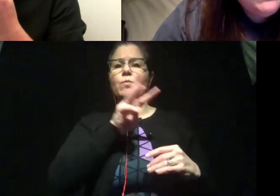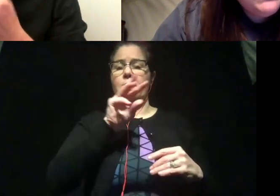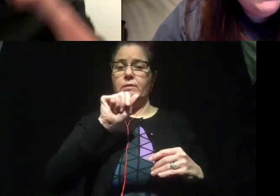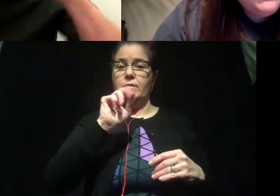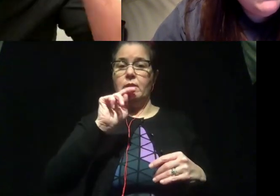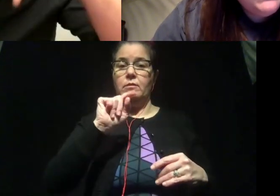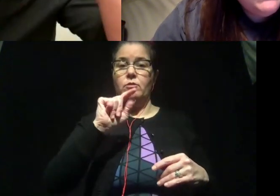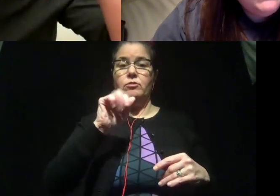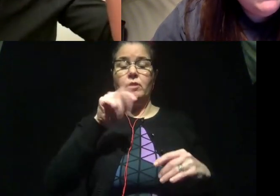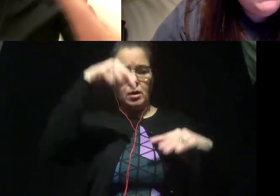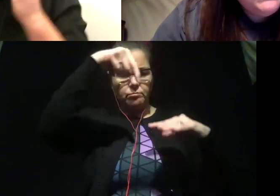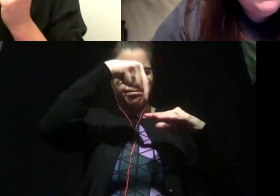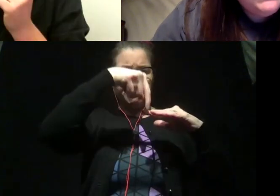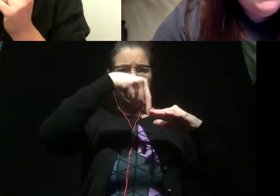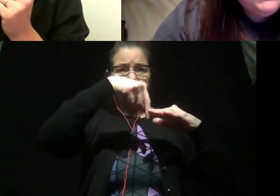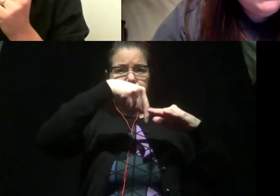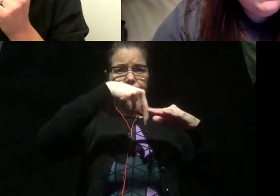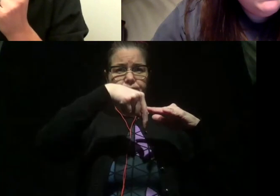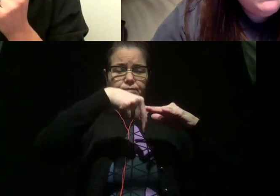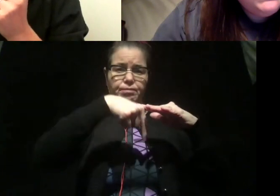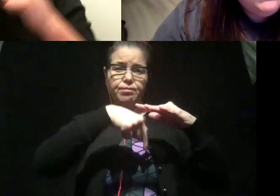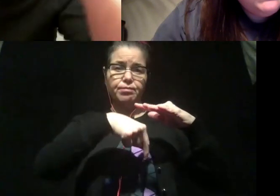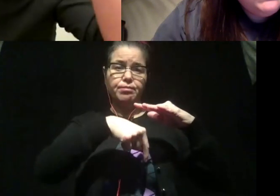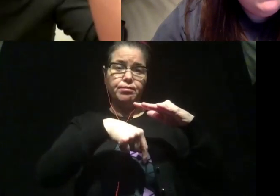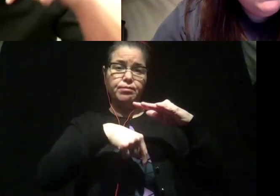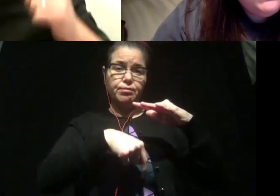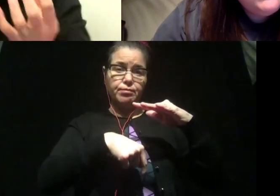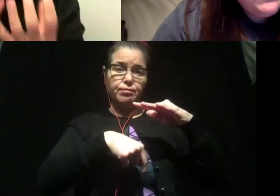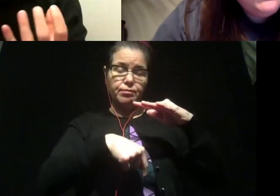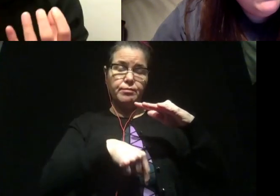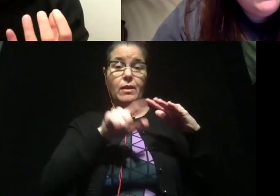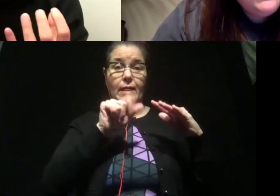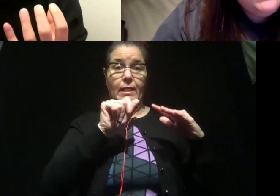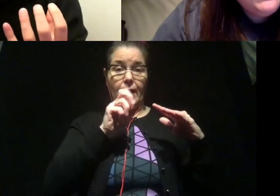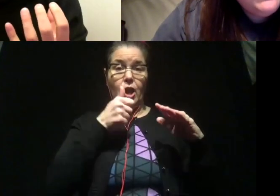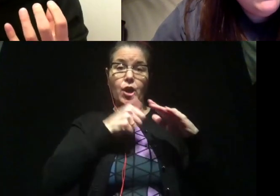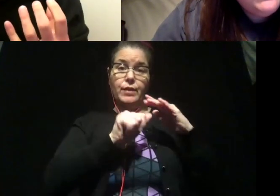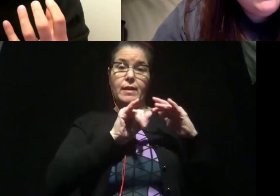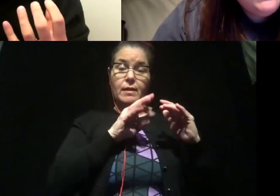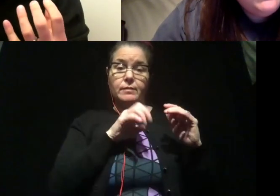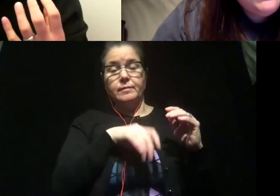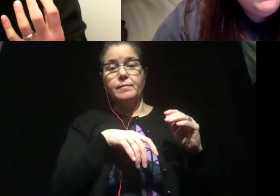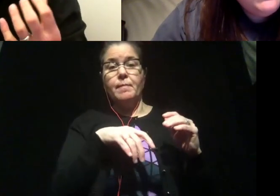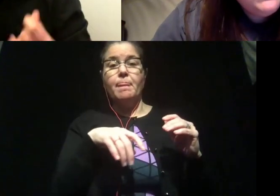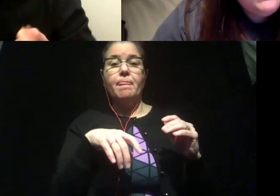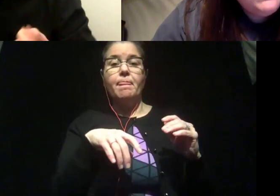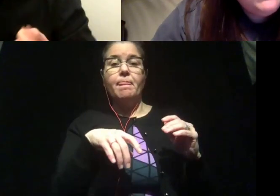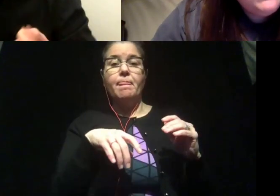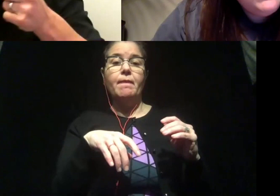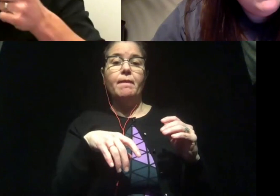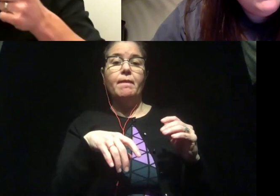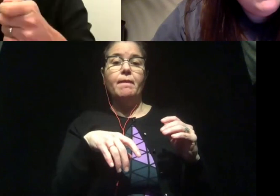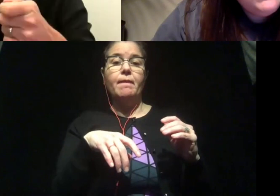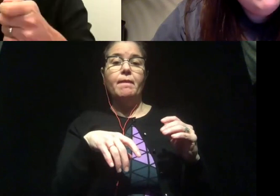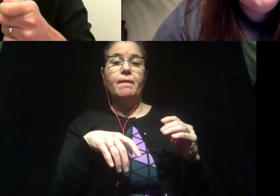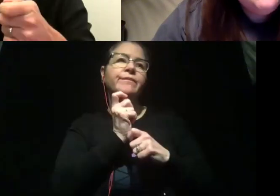that drilled into these subglacial lakes that are underneath the ice sheet. And it wouldn't call it